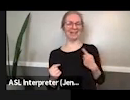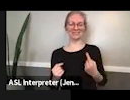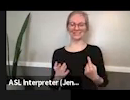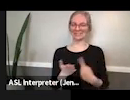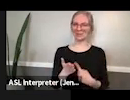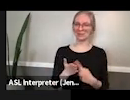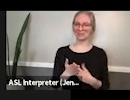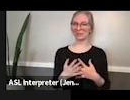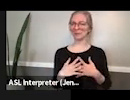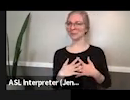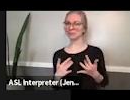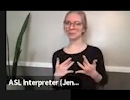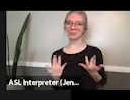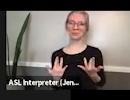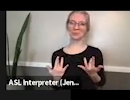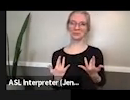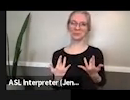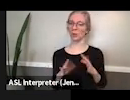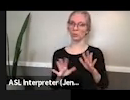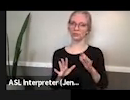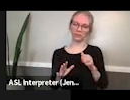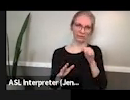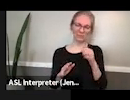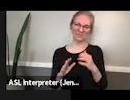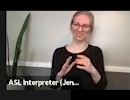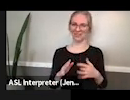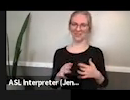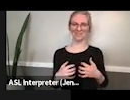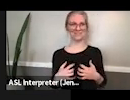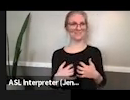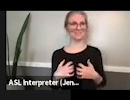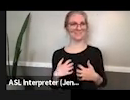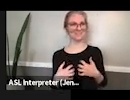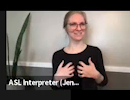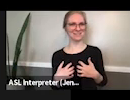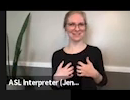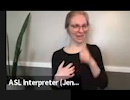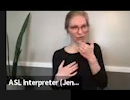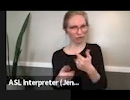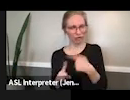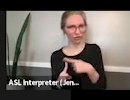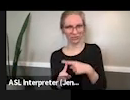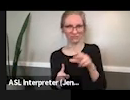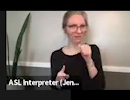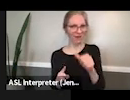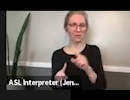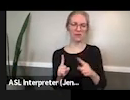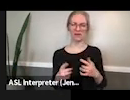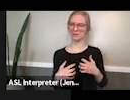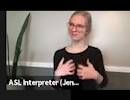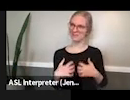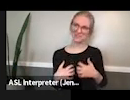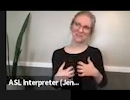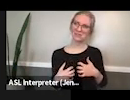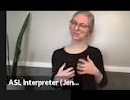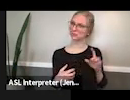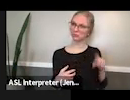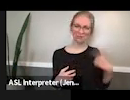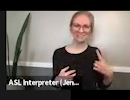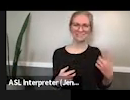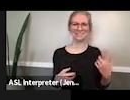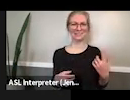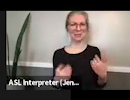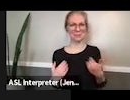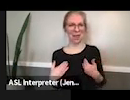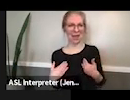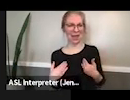sometimes, and not in a good way. It's like, it's ludicrous to me that we have